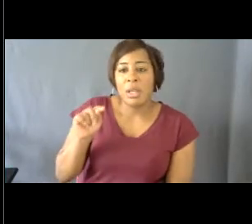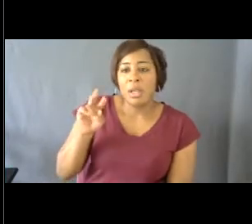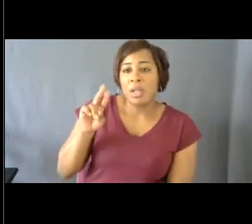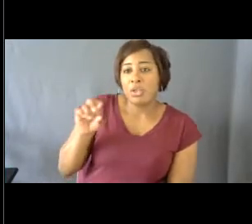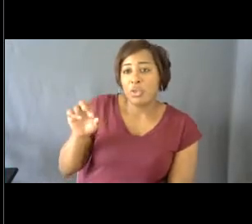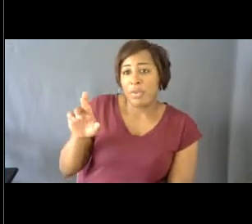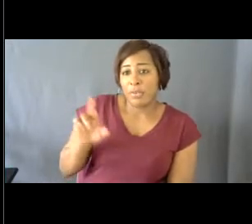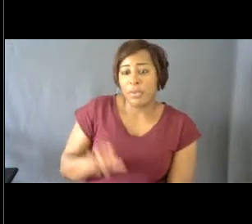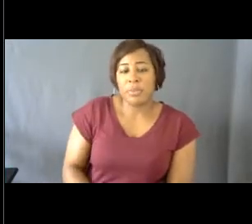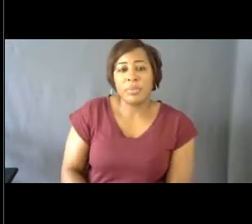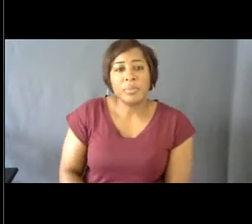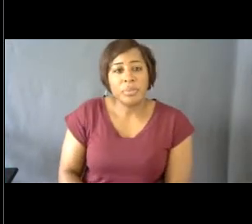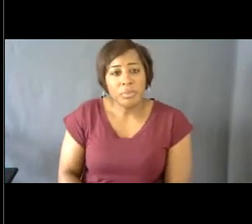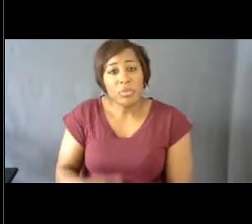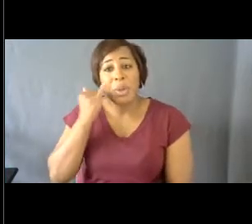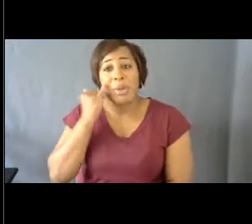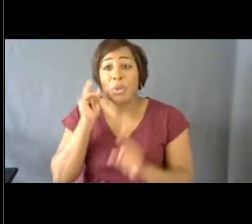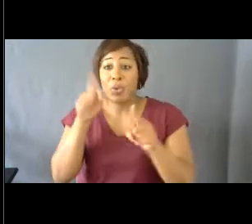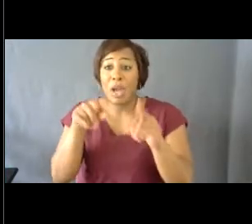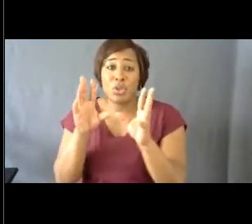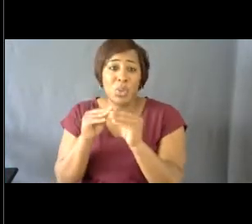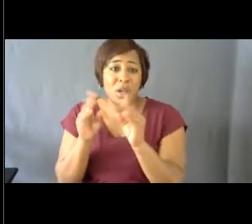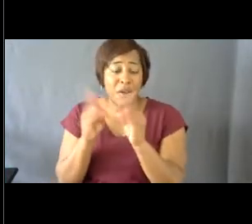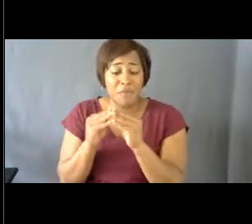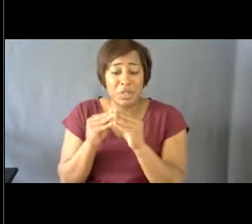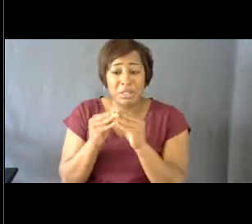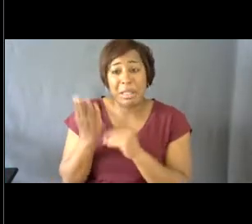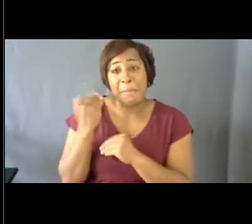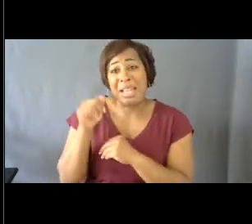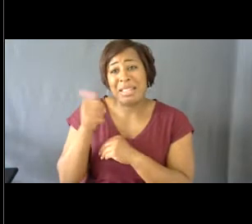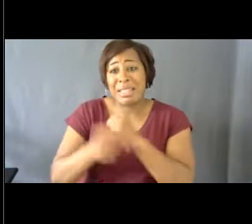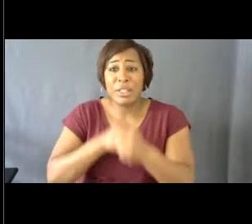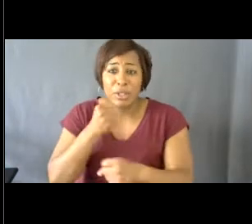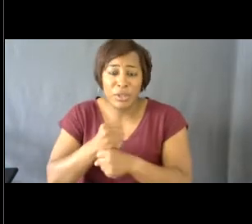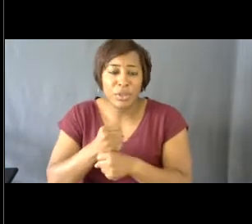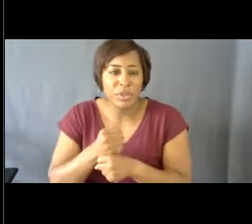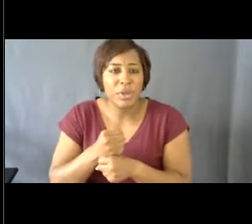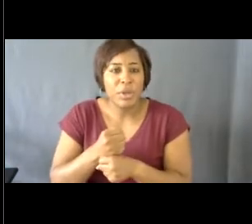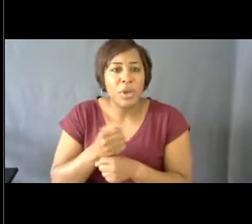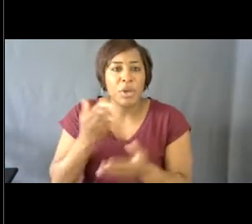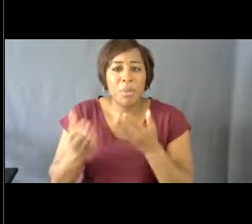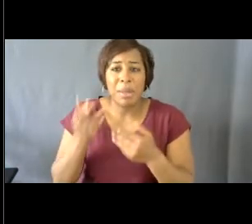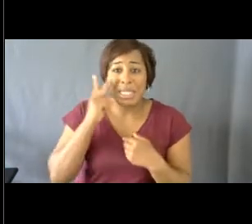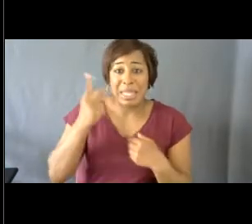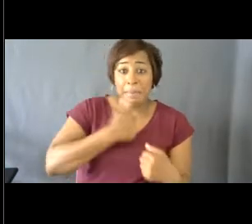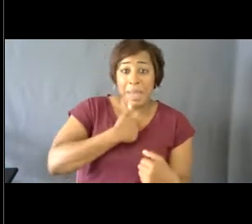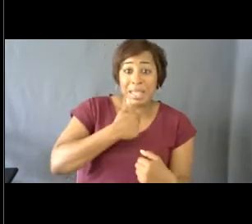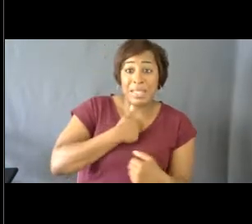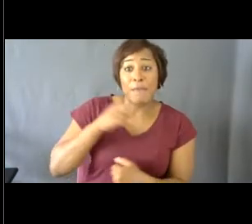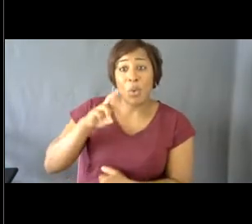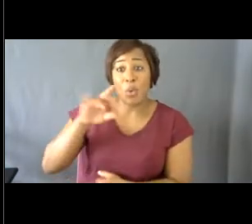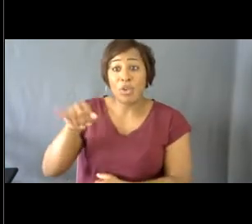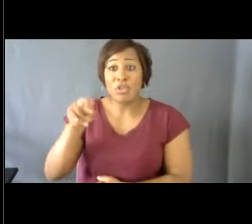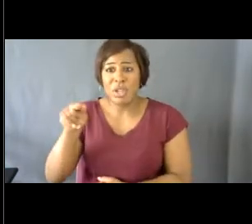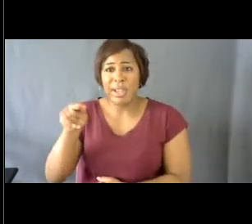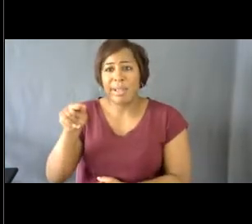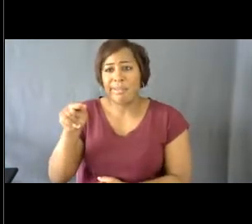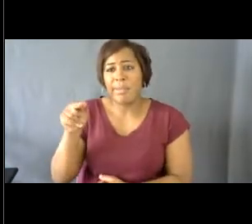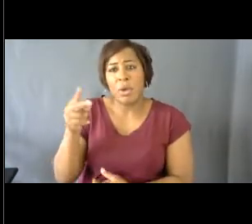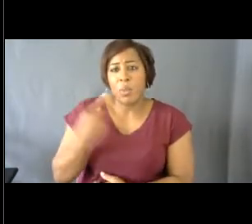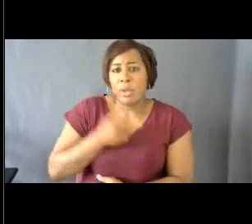anybody has gone to conferences in the last 10 years, probably, you've probably seen myself or Jen doing a presentation of some